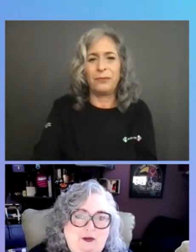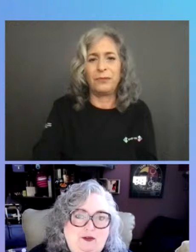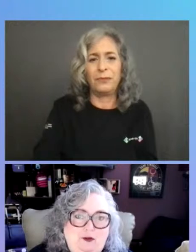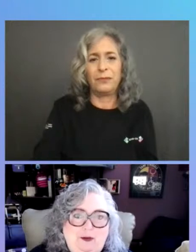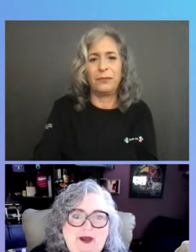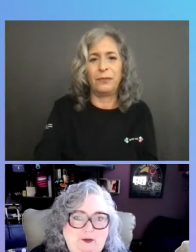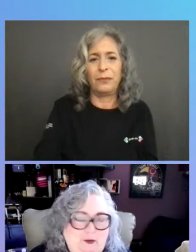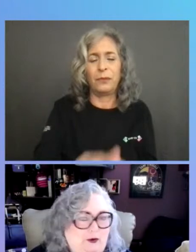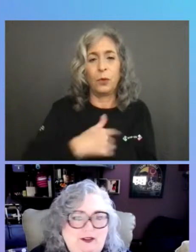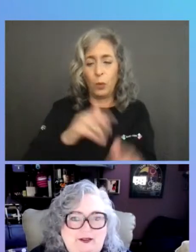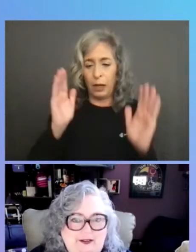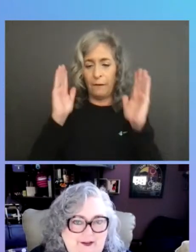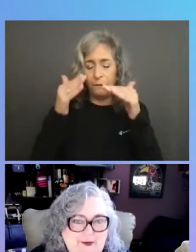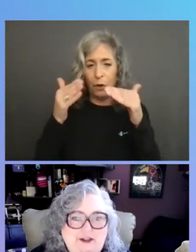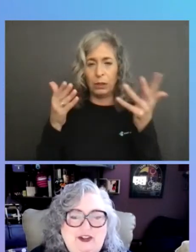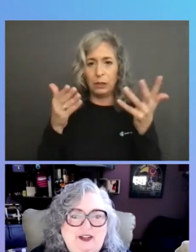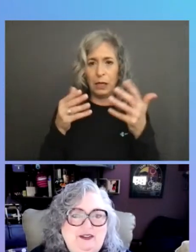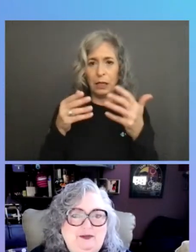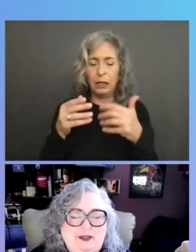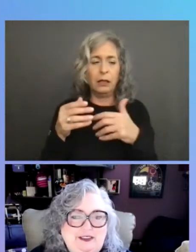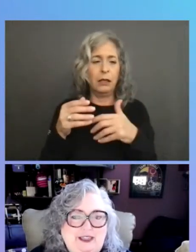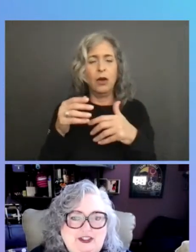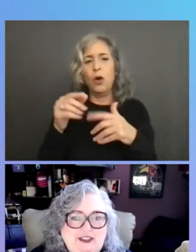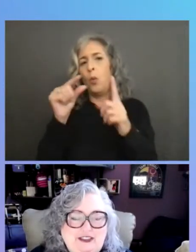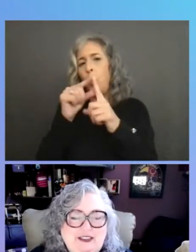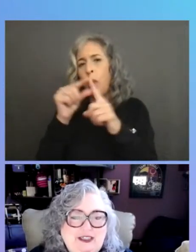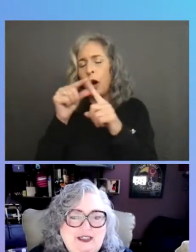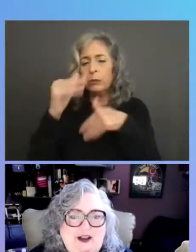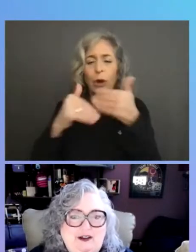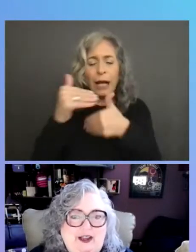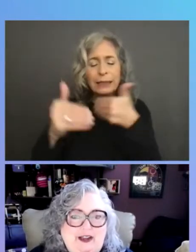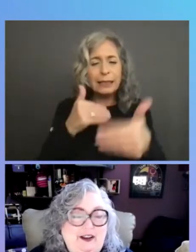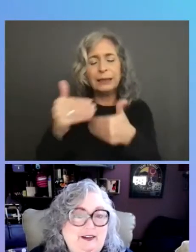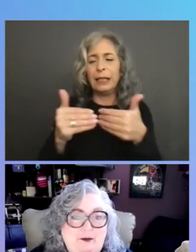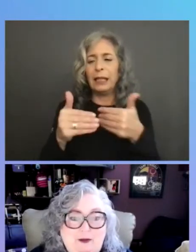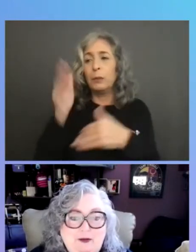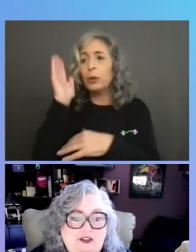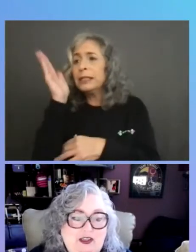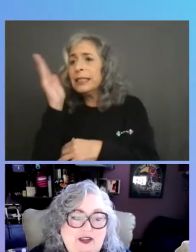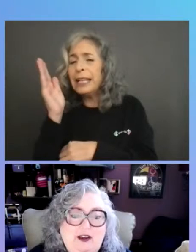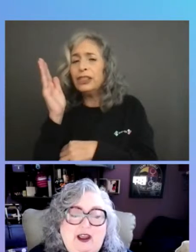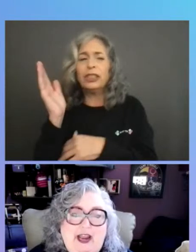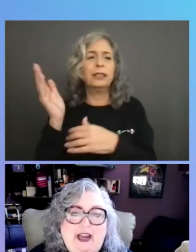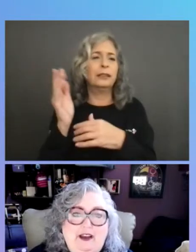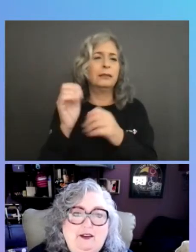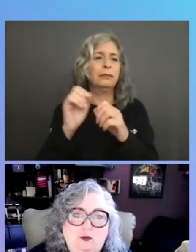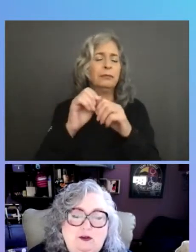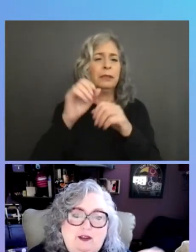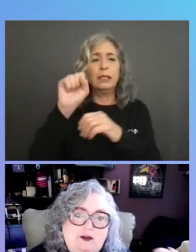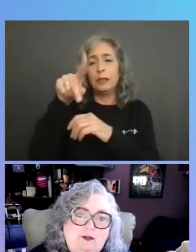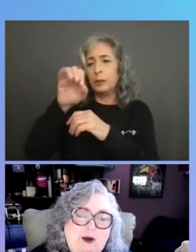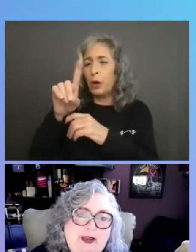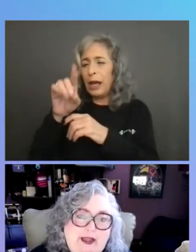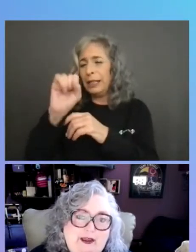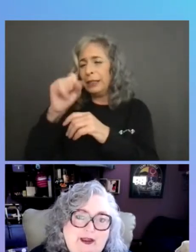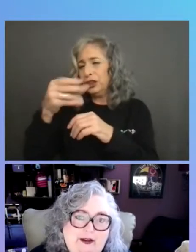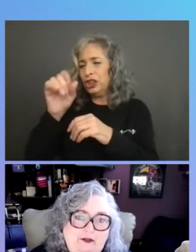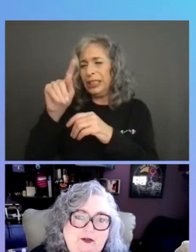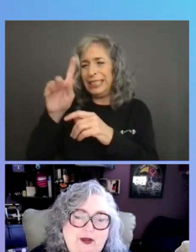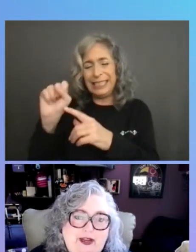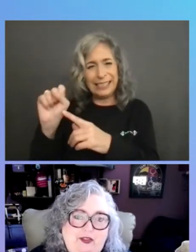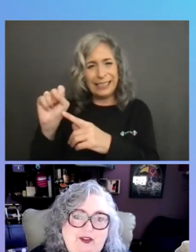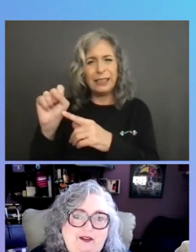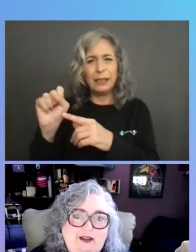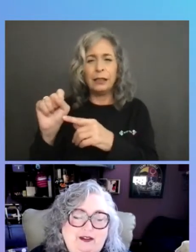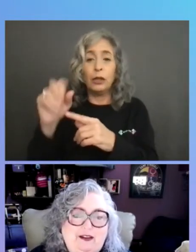the authoring formats, word processing, spreadsheets, presentations, and desktop publishing. ADS works in writing